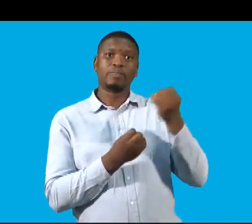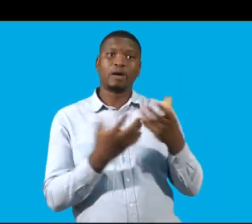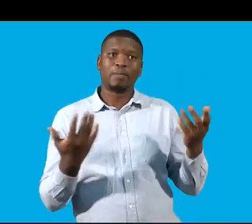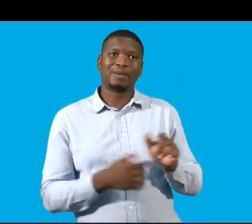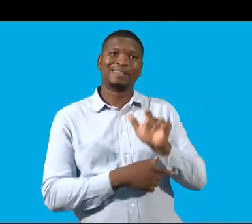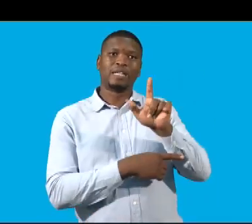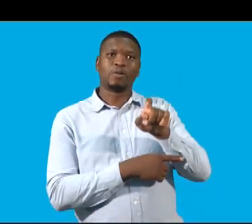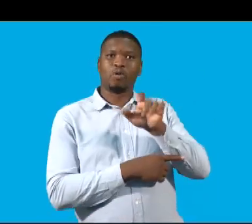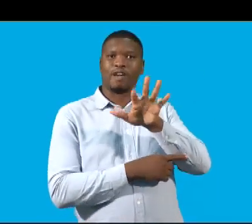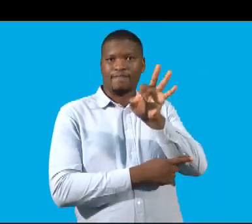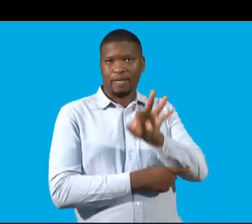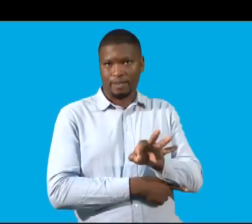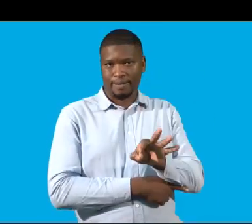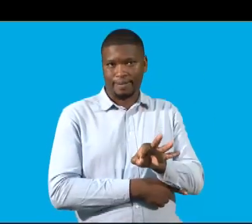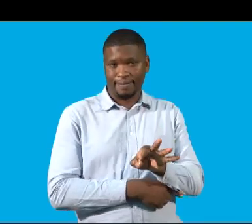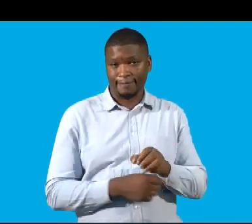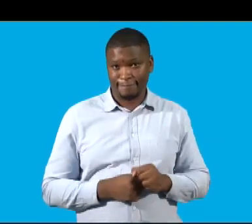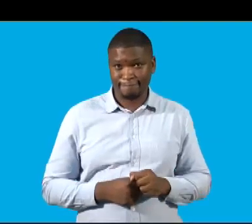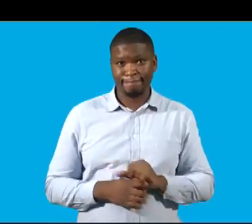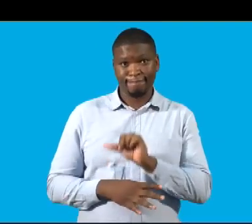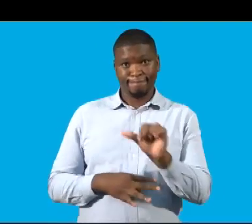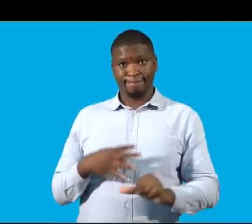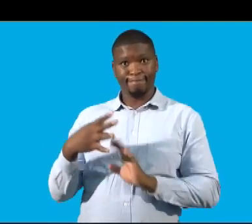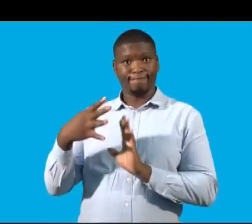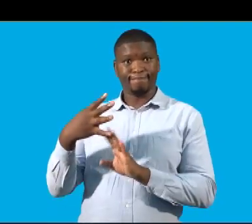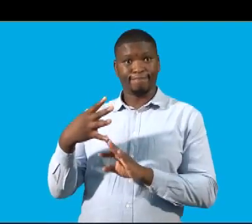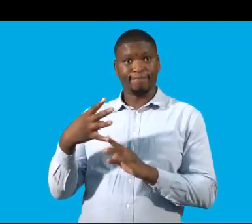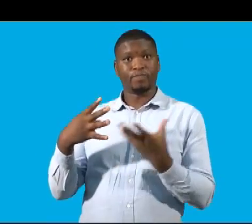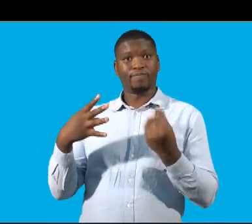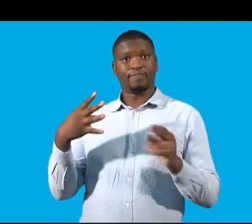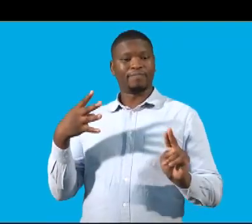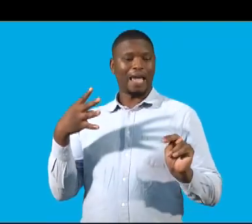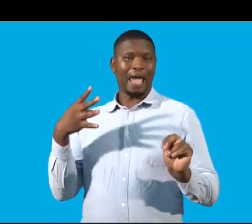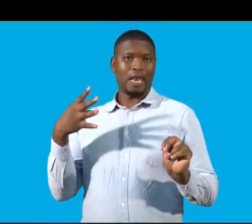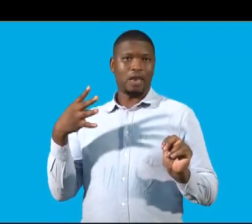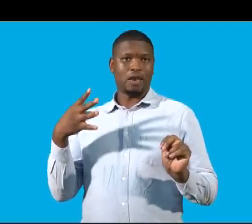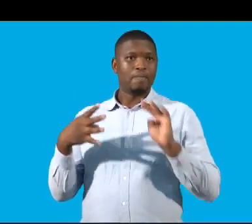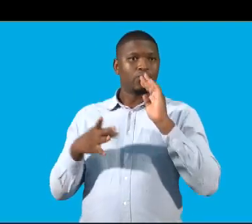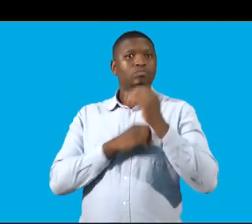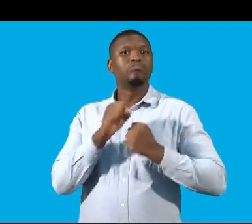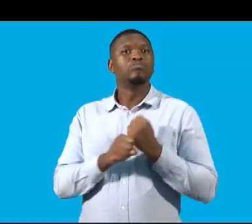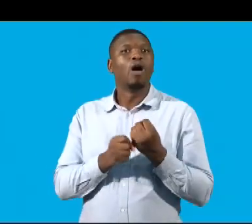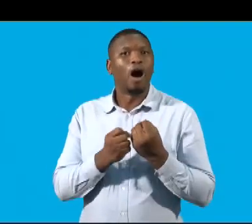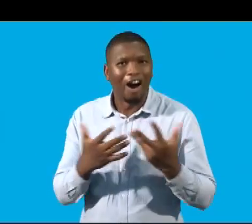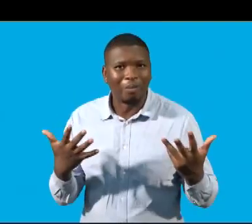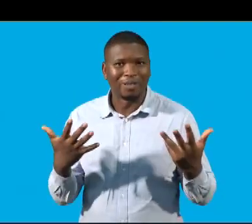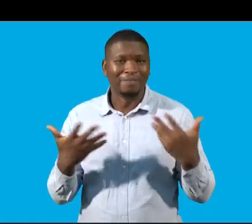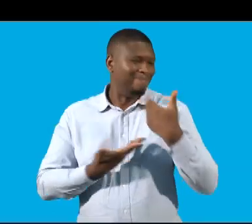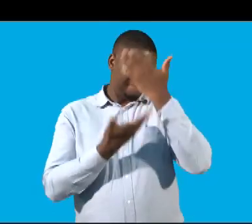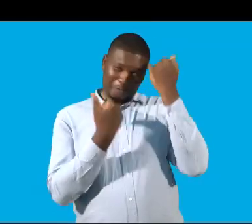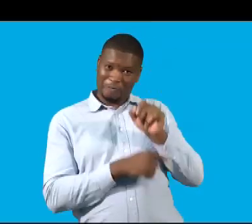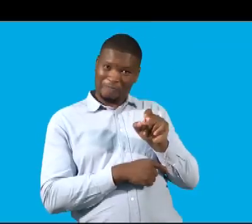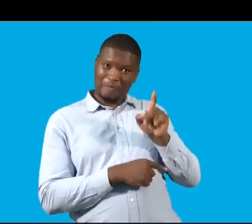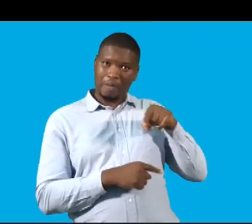is 7.5%. And then we have the number of years, which is what